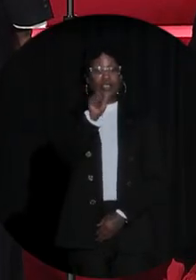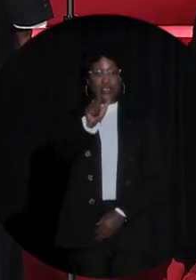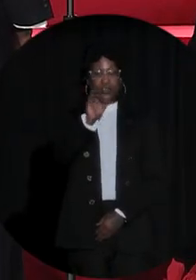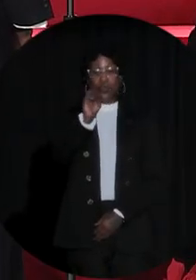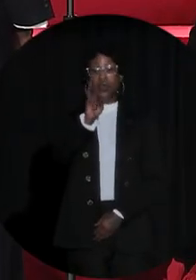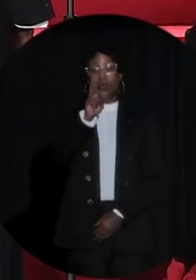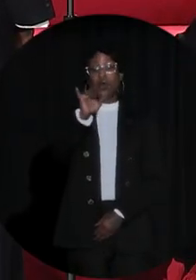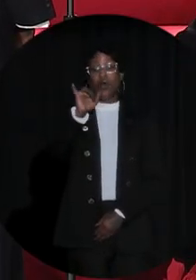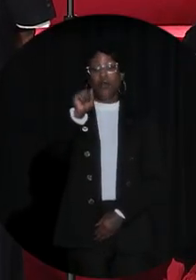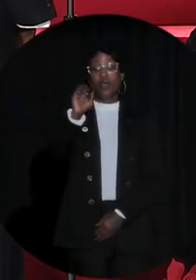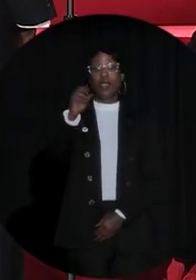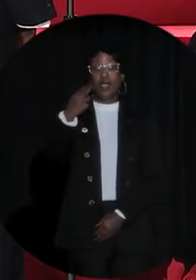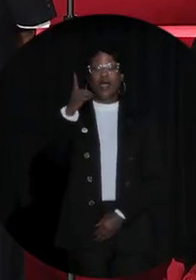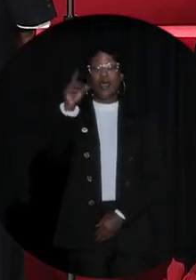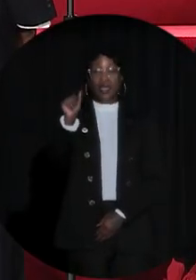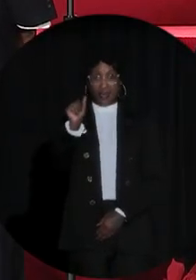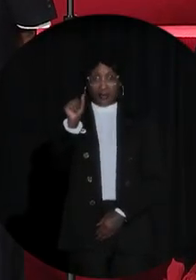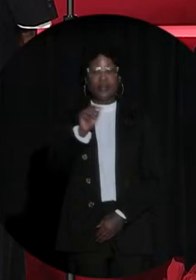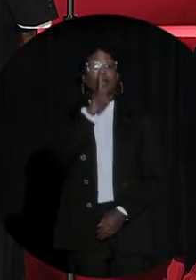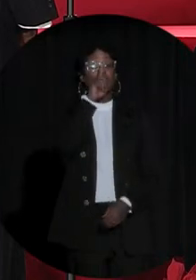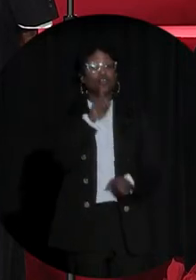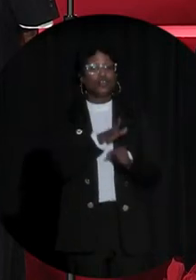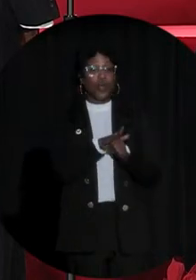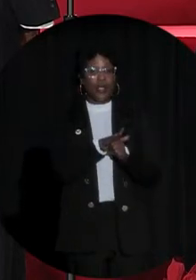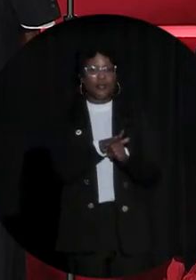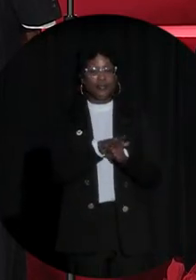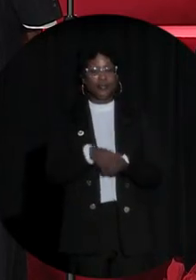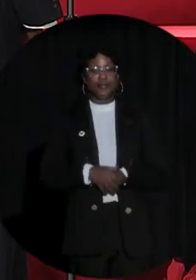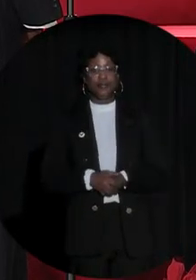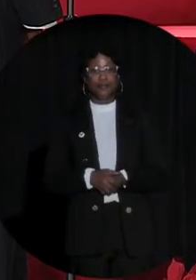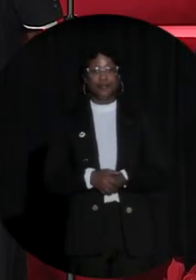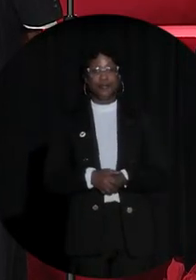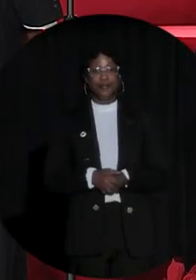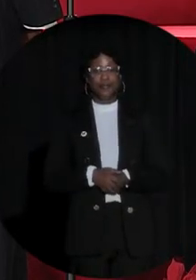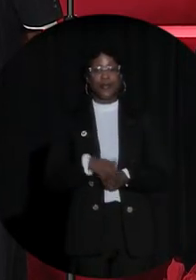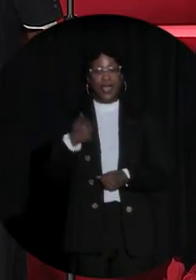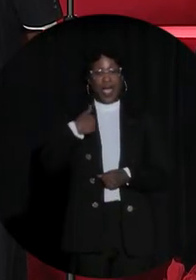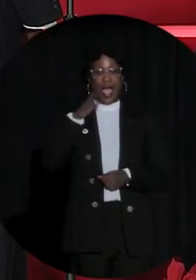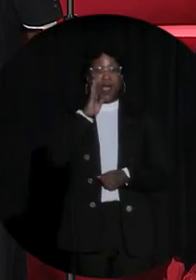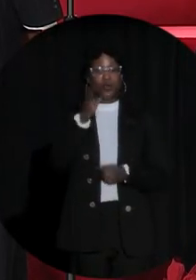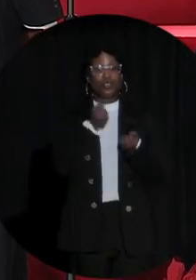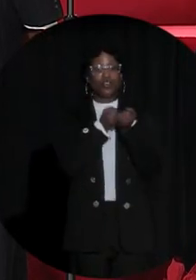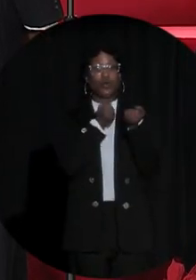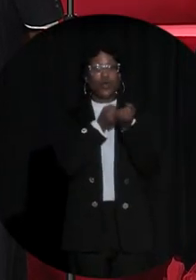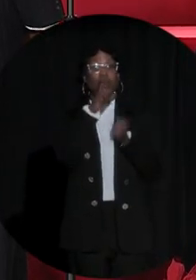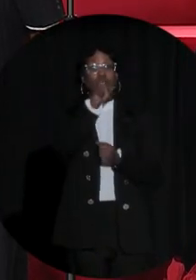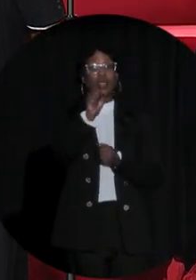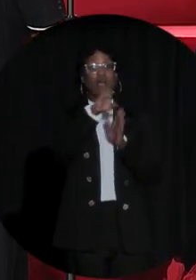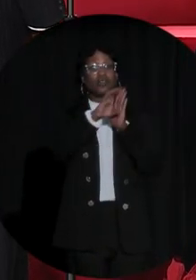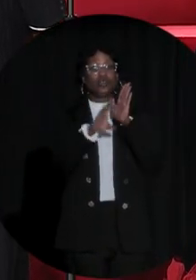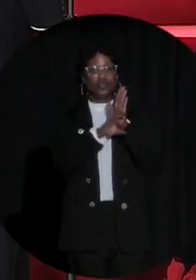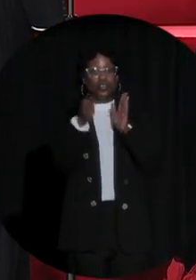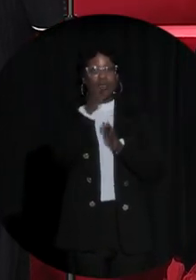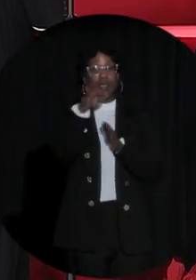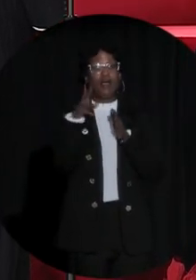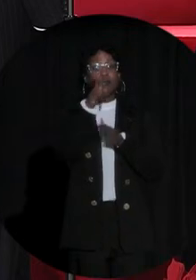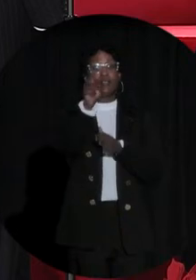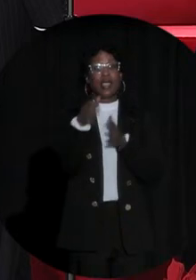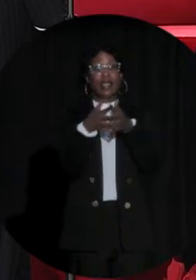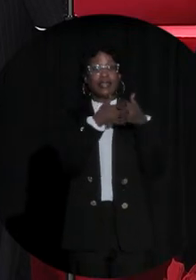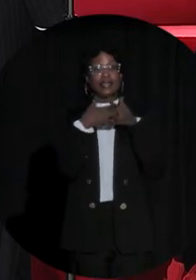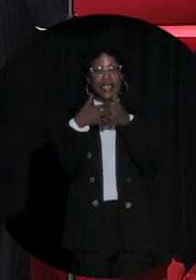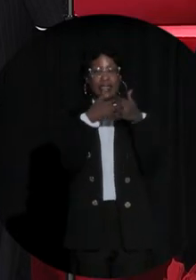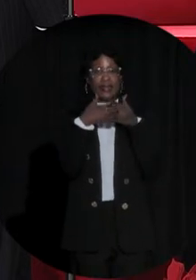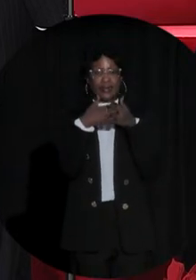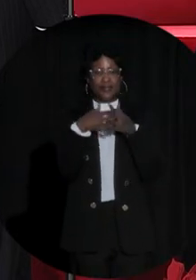Do solemnly swear. Do solemnly swear. That I will support the Constitution of the United States. That I will support the Constitution of the United States. And that I